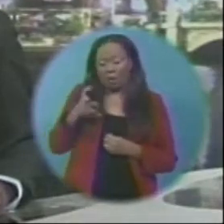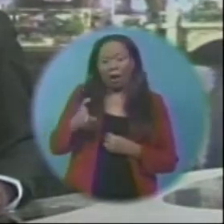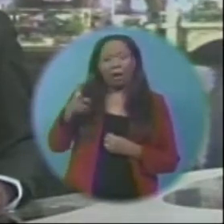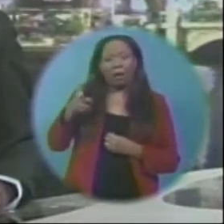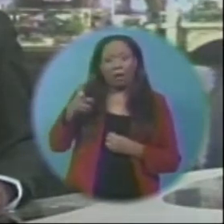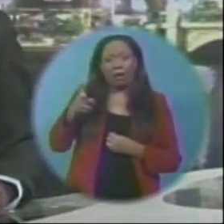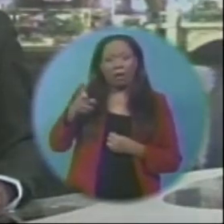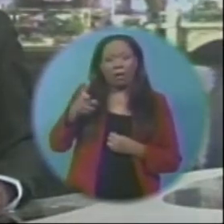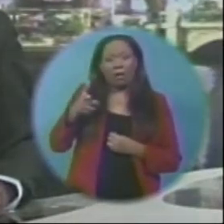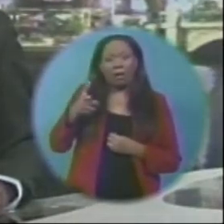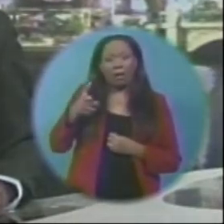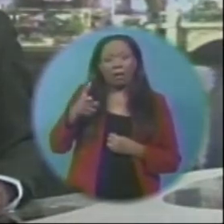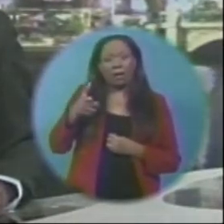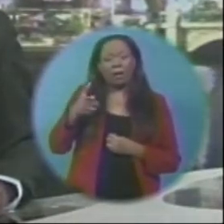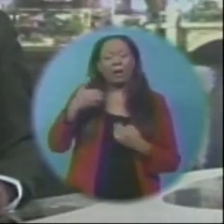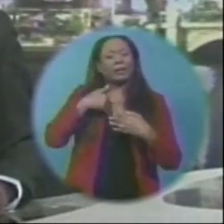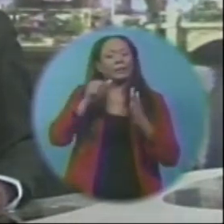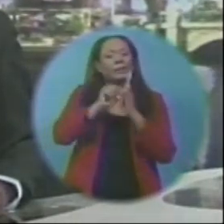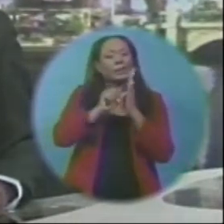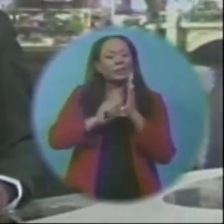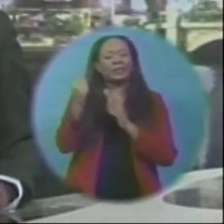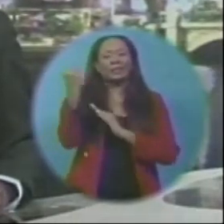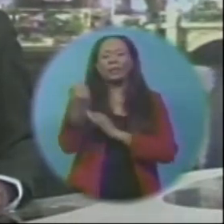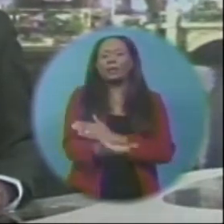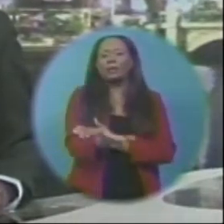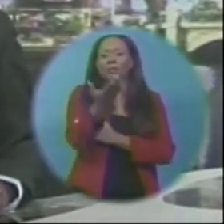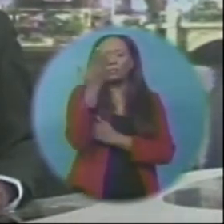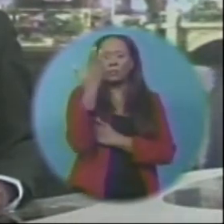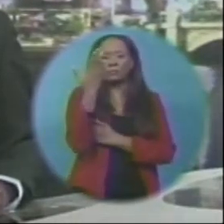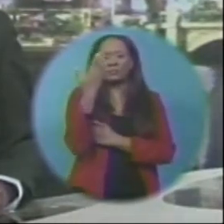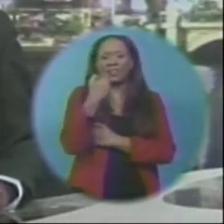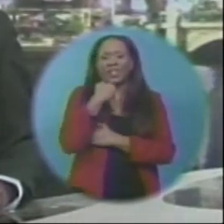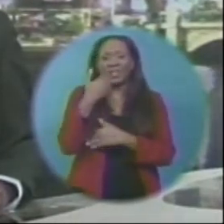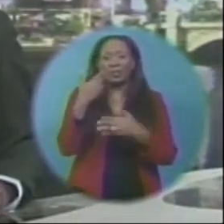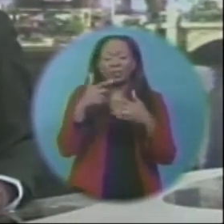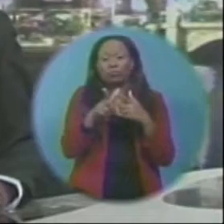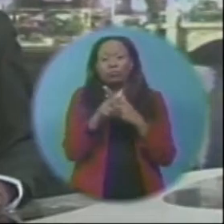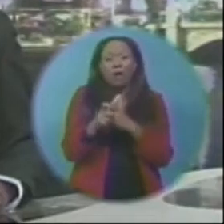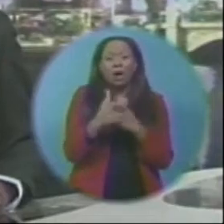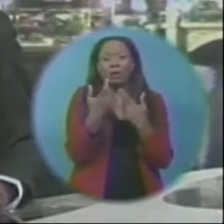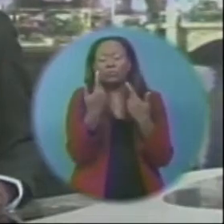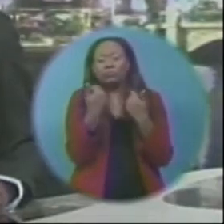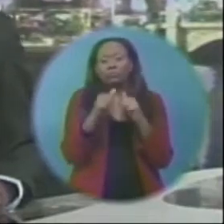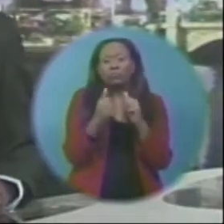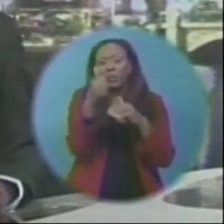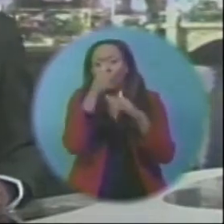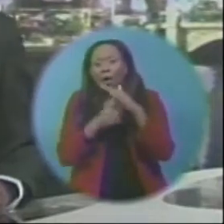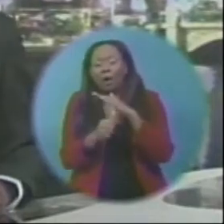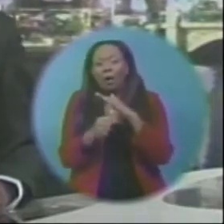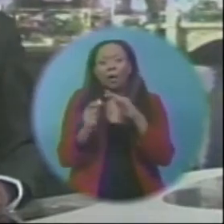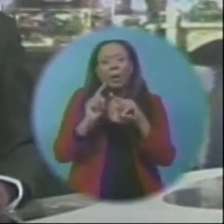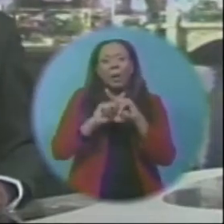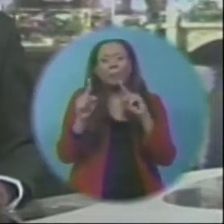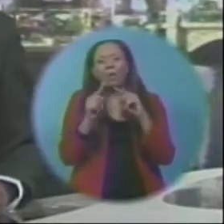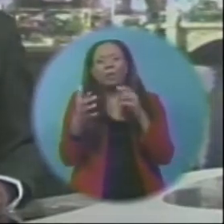John's Medical Center after surgery on Saturday morning, said he ran and tried to get to safety when the chaos